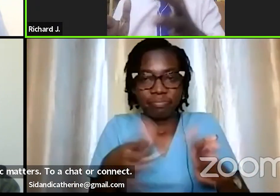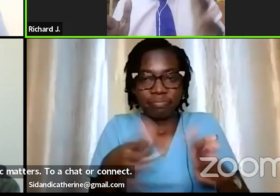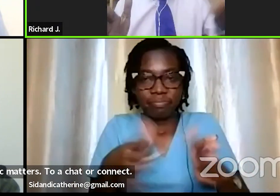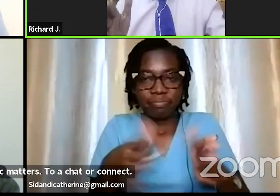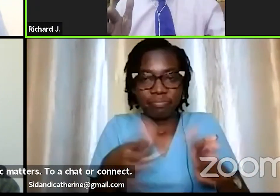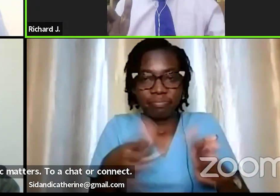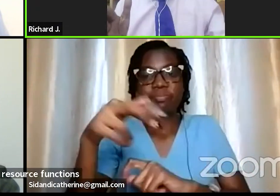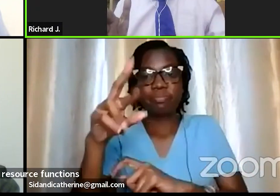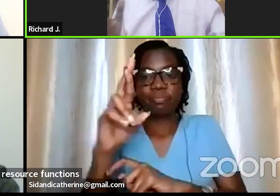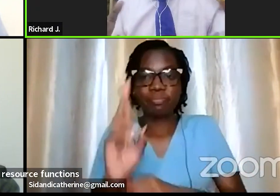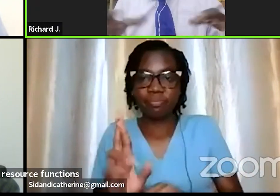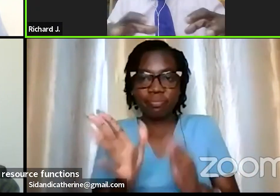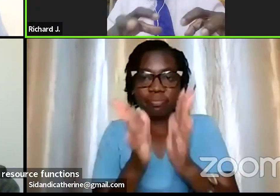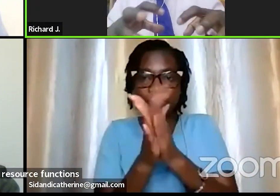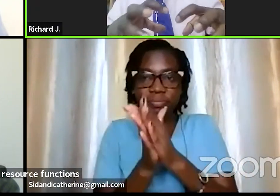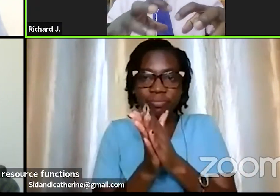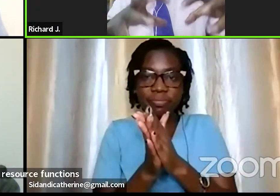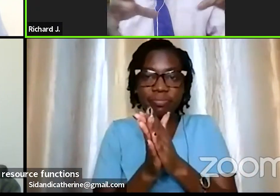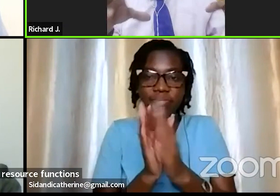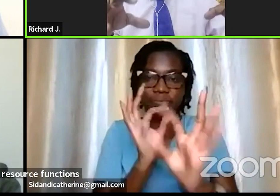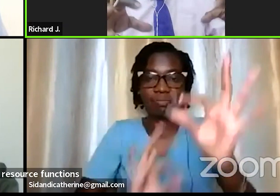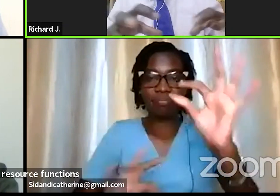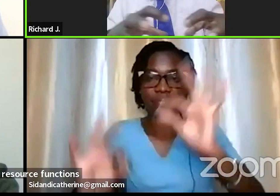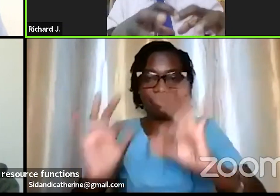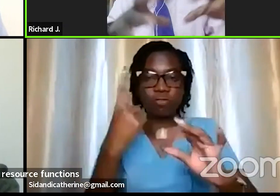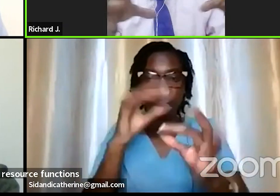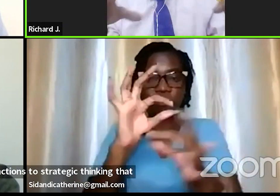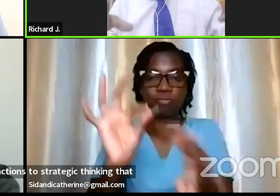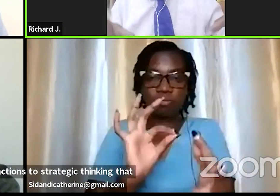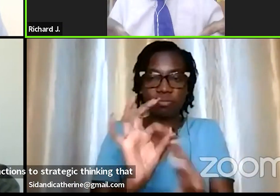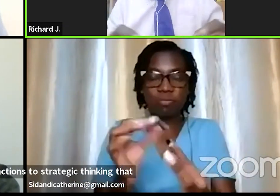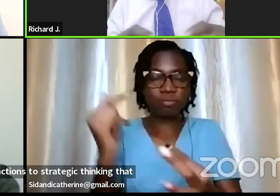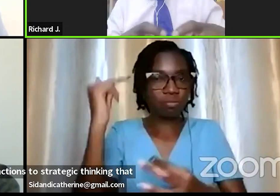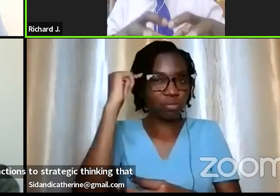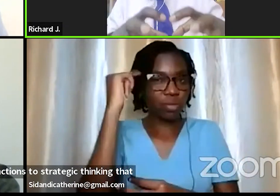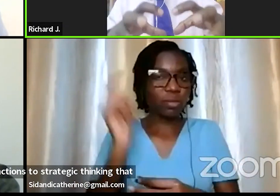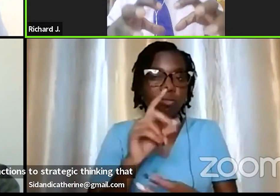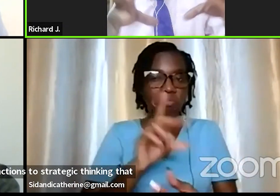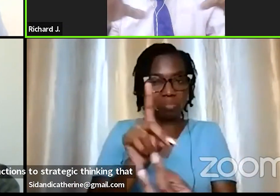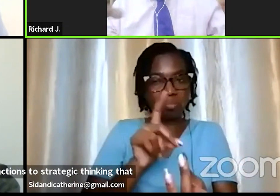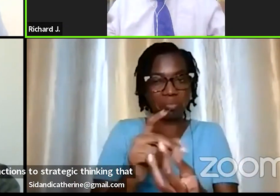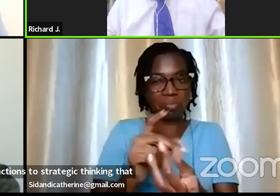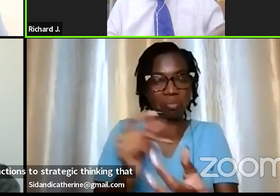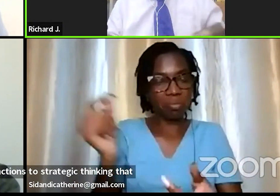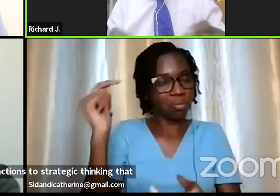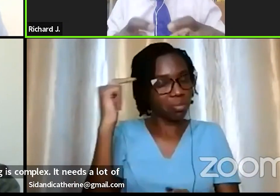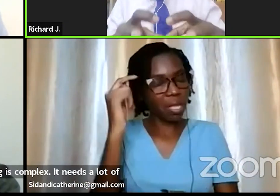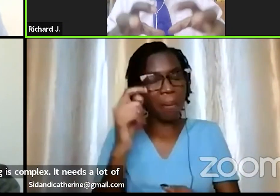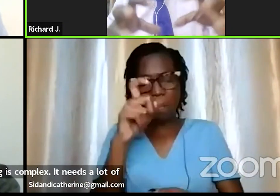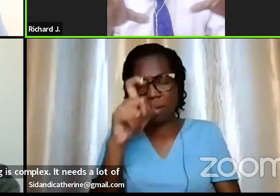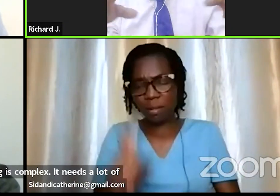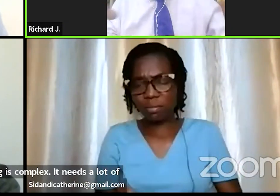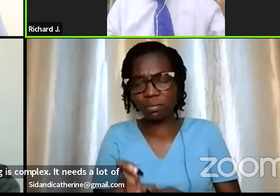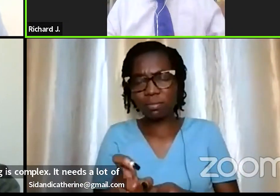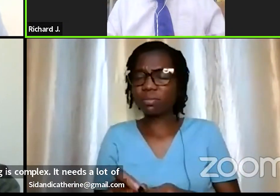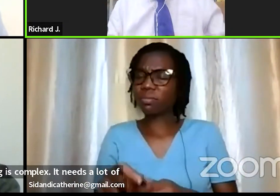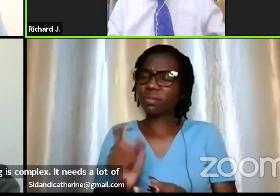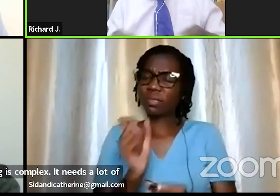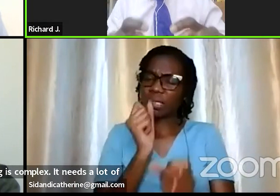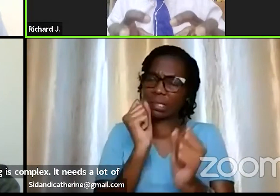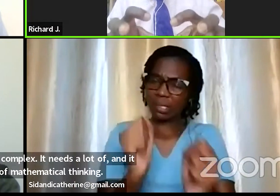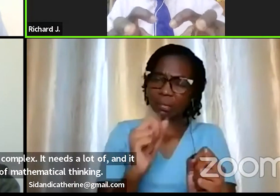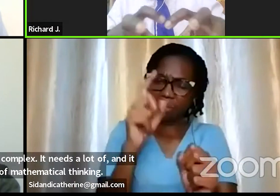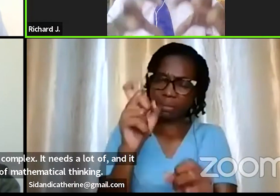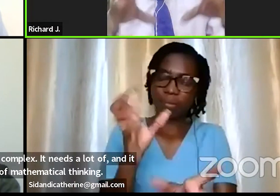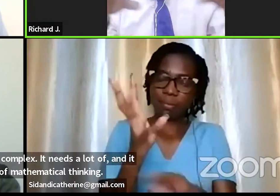functions to strategic thinking. That strategic thinking is complex. It needs a lot of intuition. It needs a lot of mathematical thinking. It